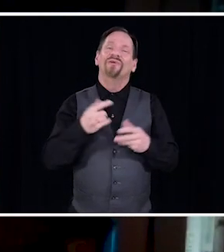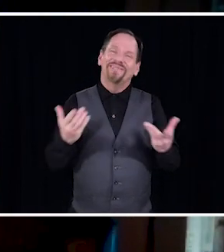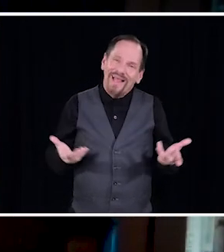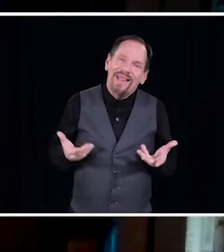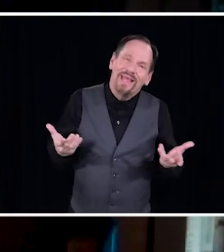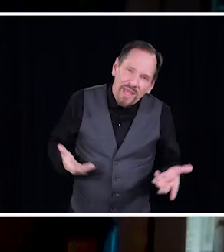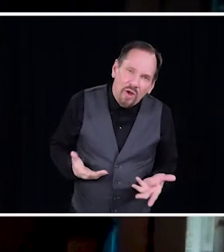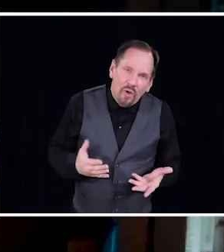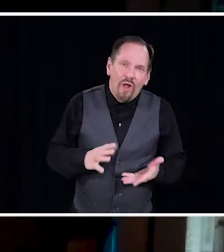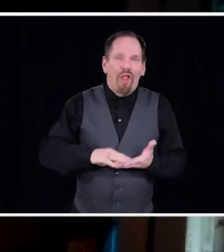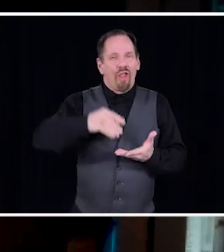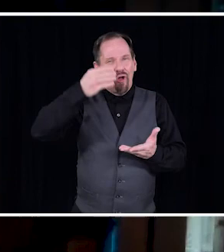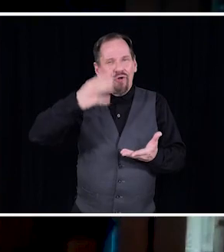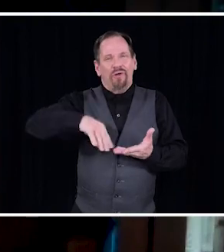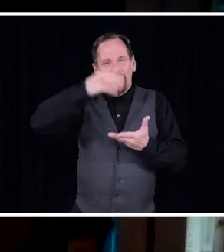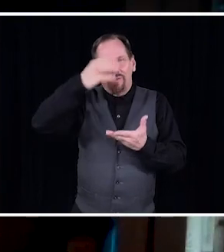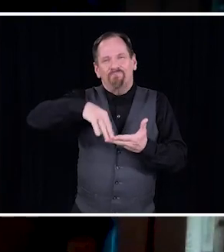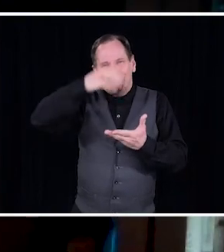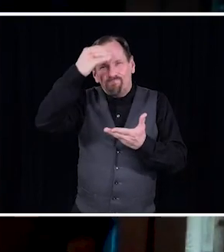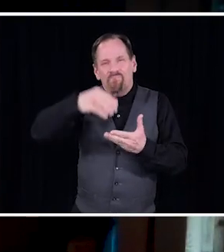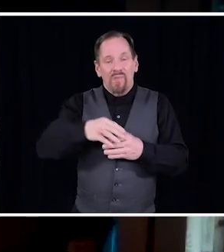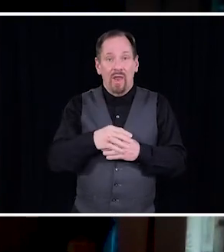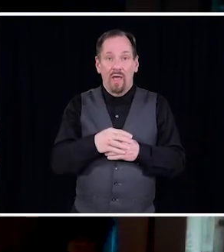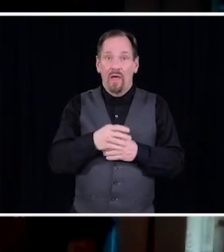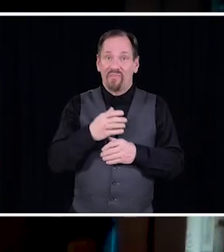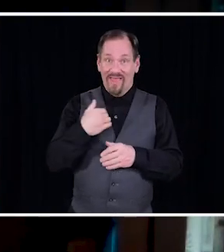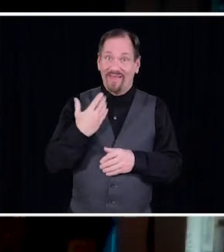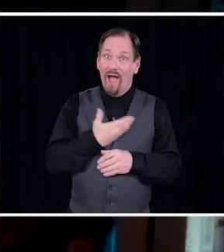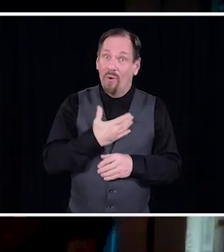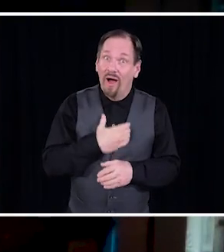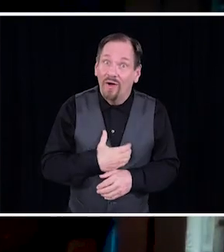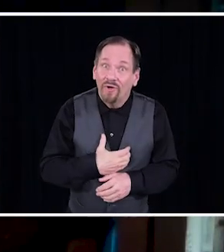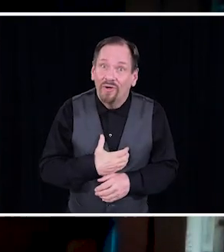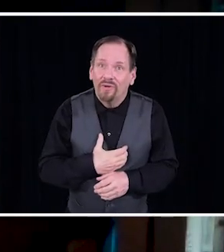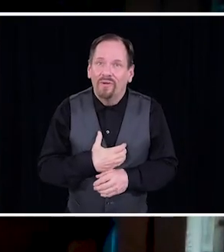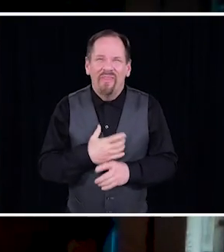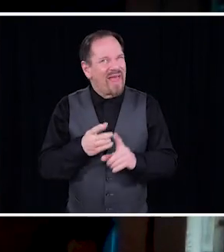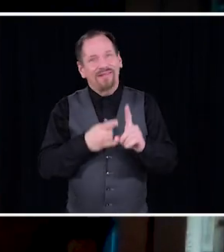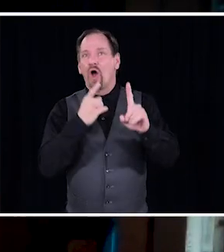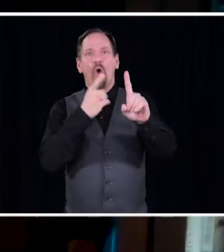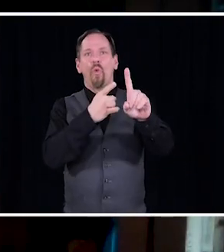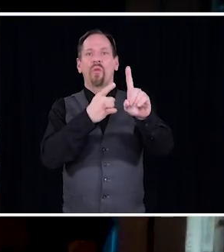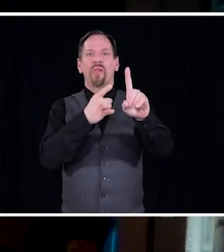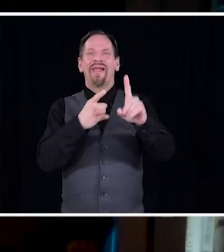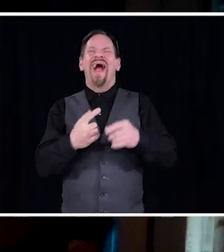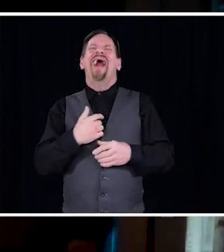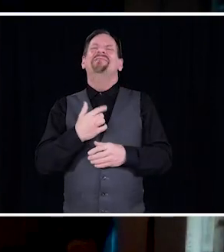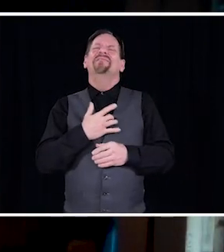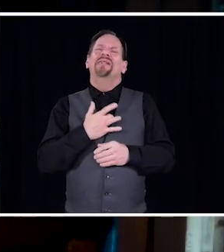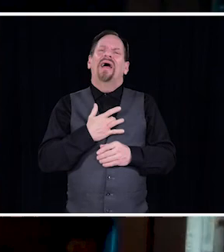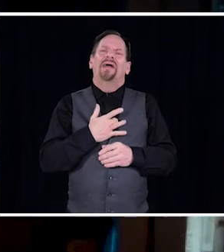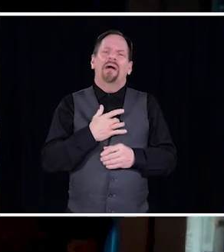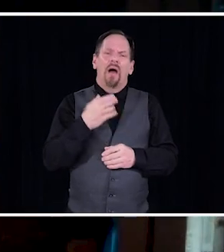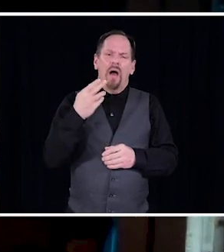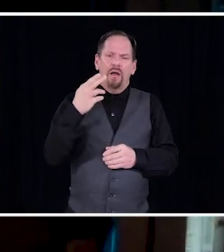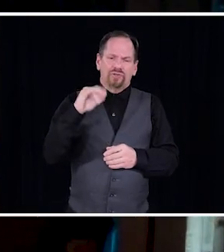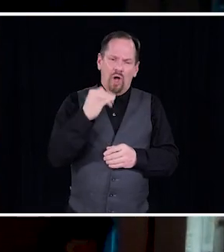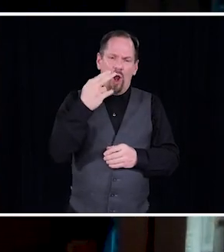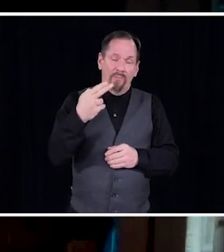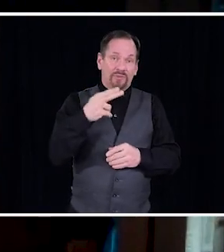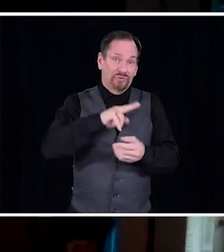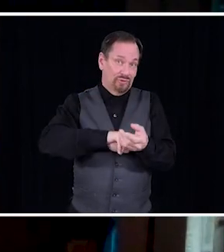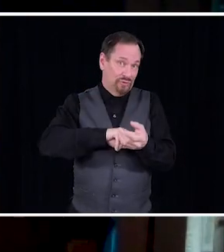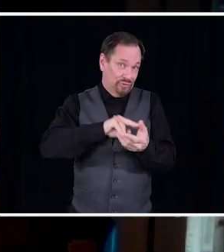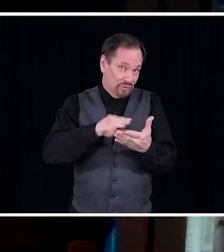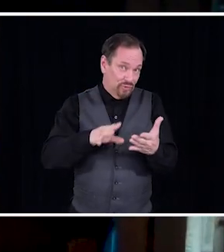it. In addition to acquiring knowledge, I feel as though over time, Hopkins nursing students acquire things